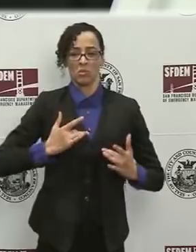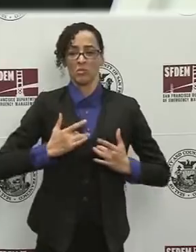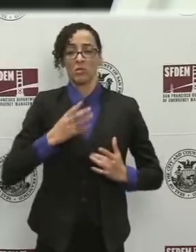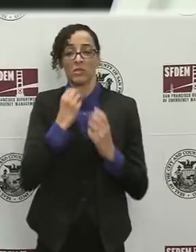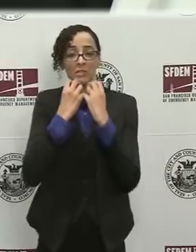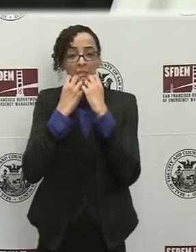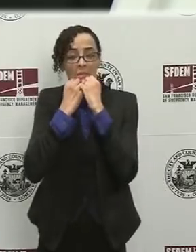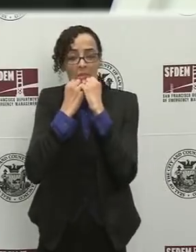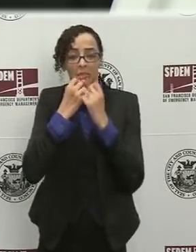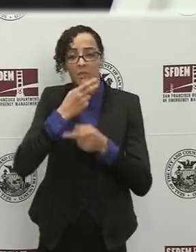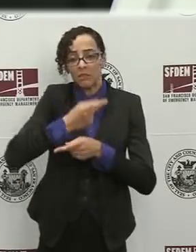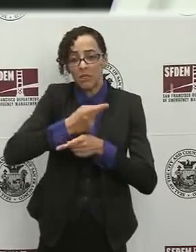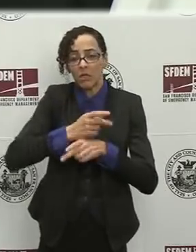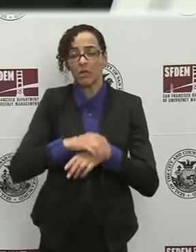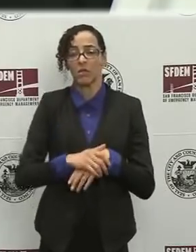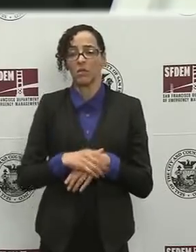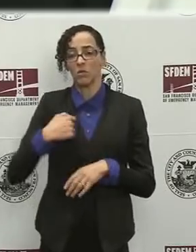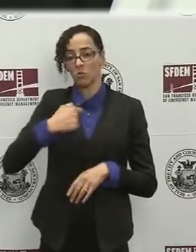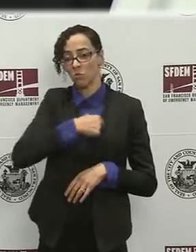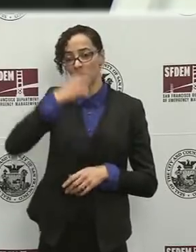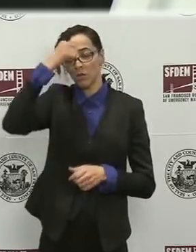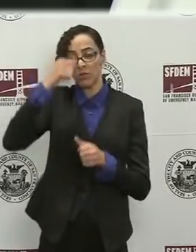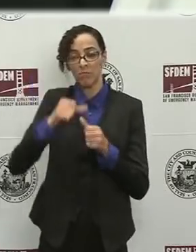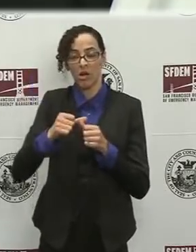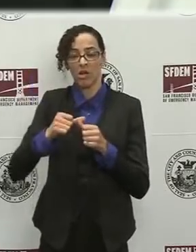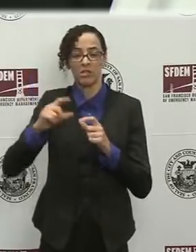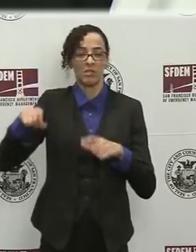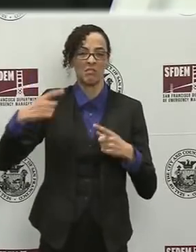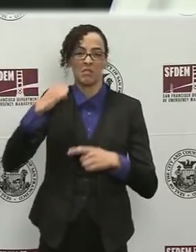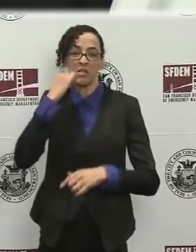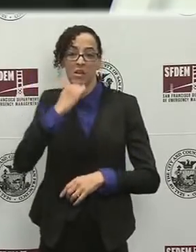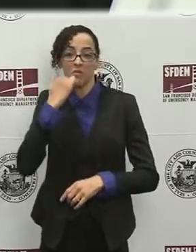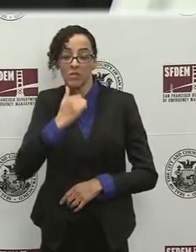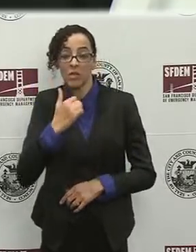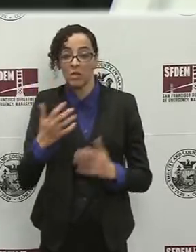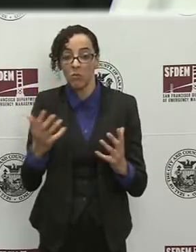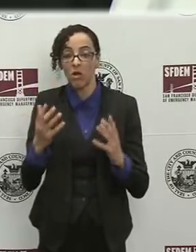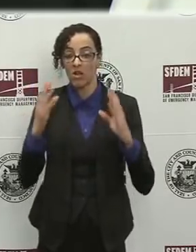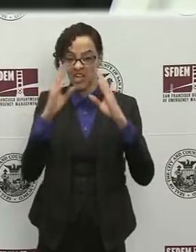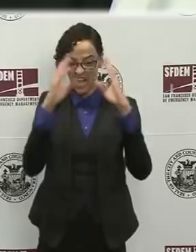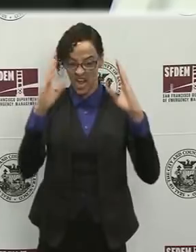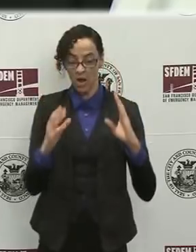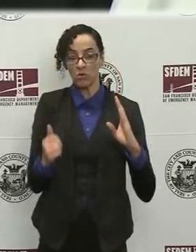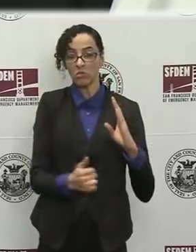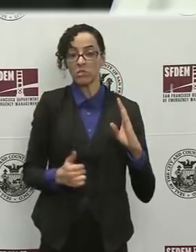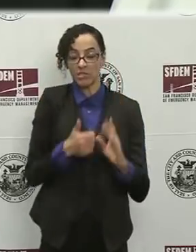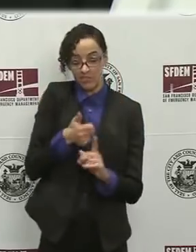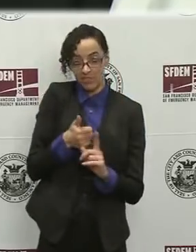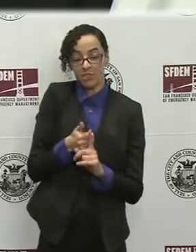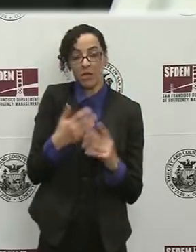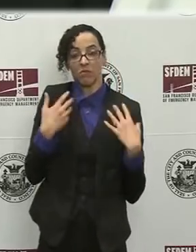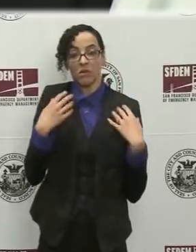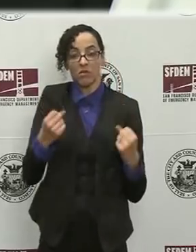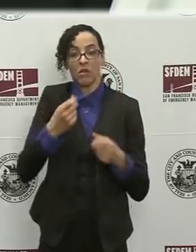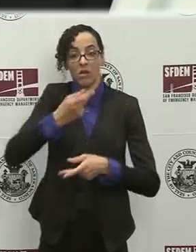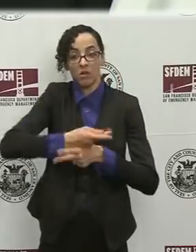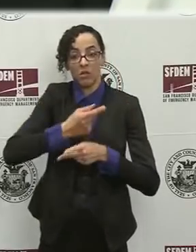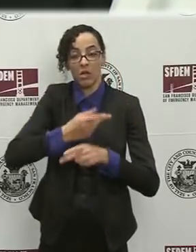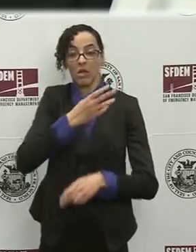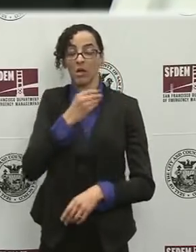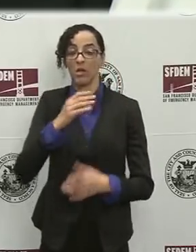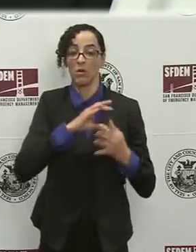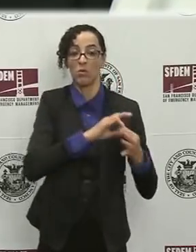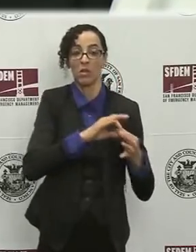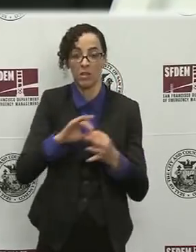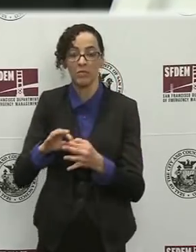day out that housing is healthcare and that relationships are the best form of treatment. Those without